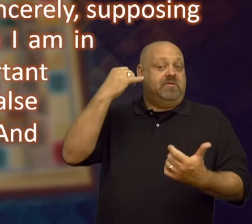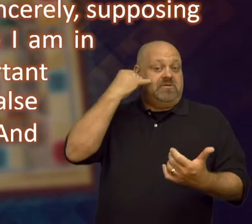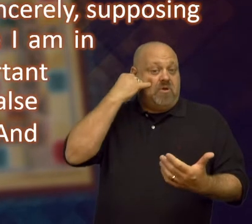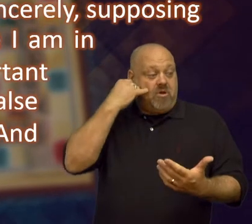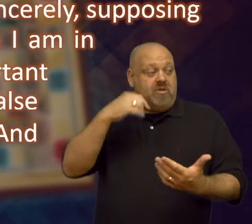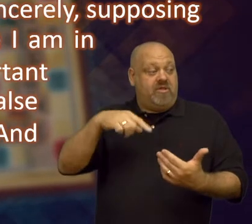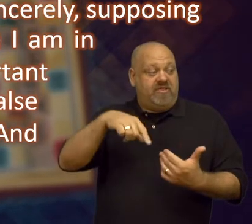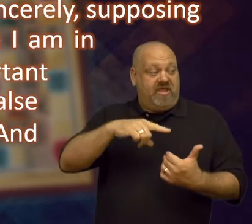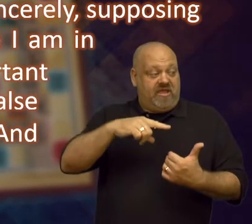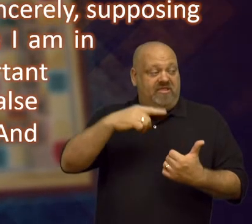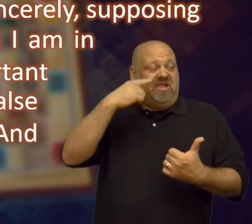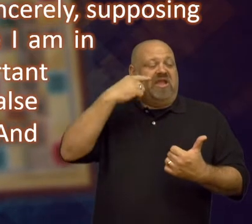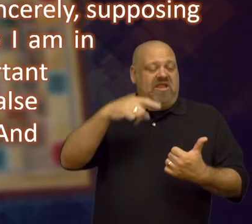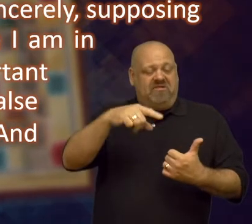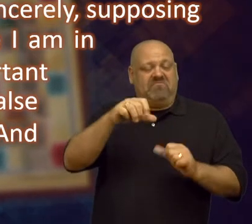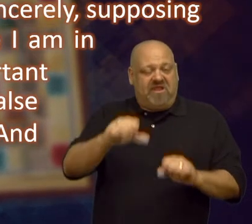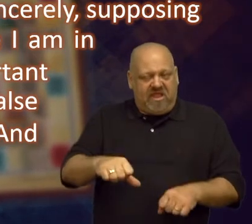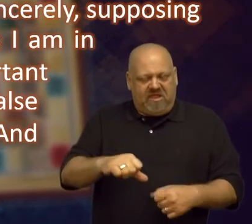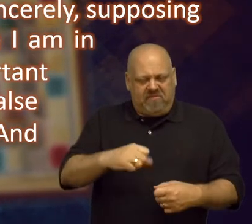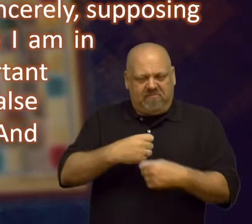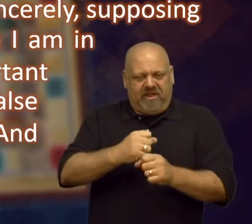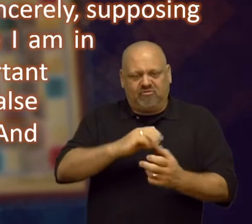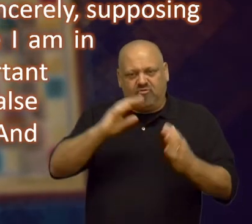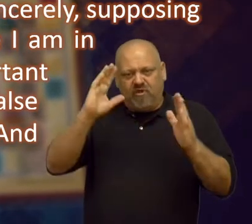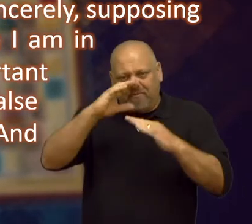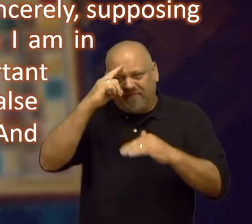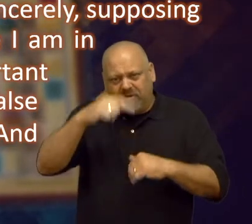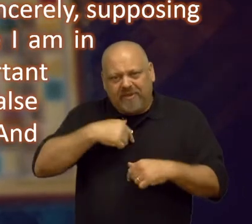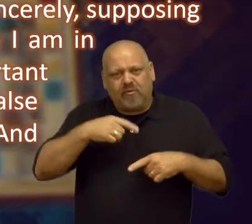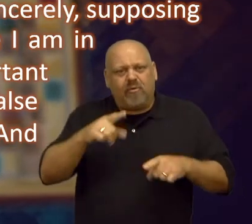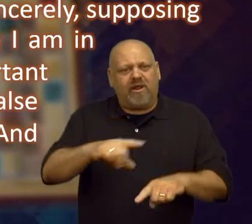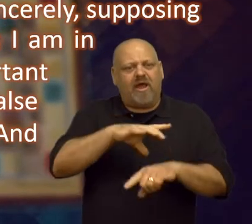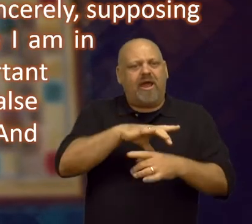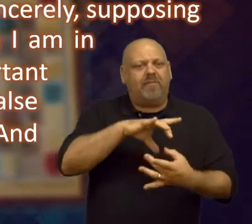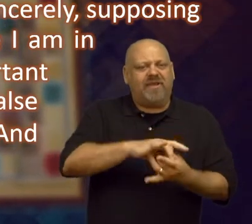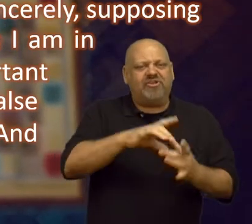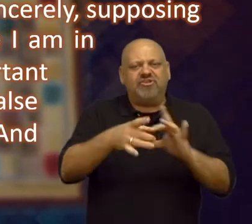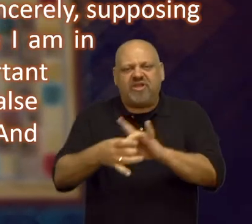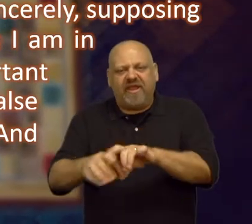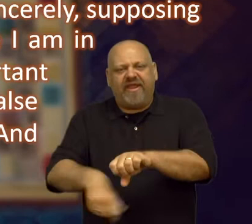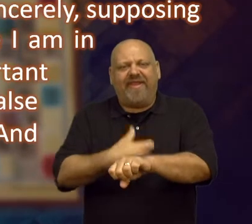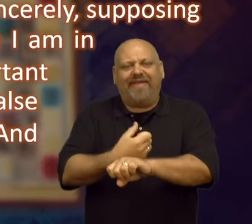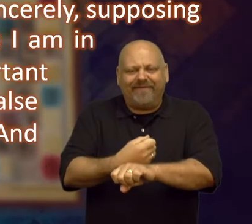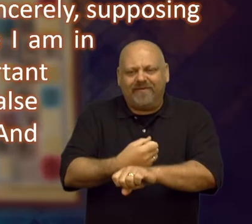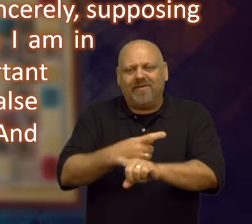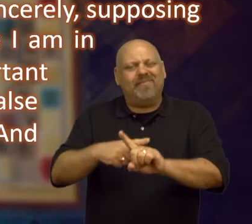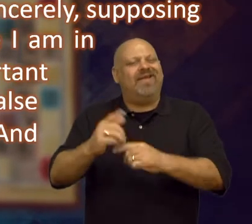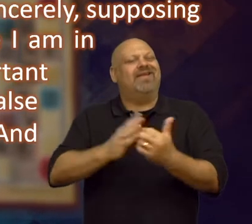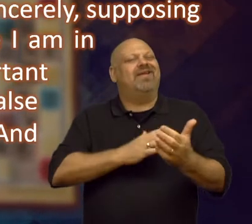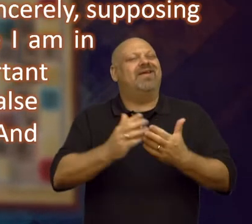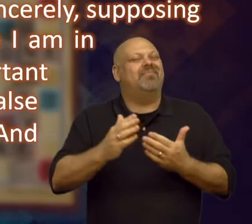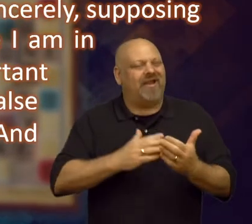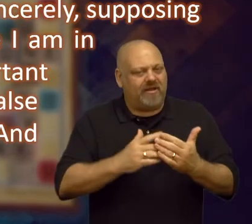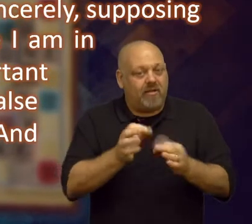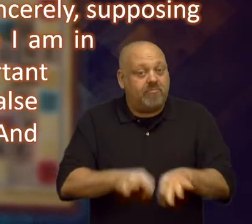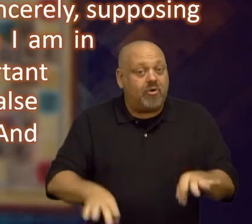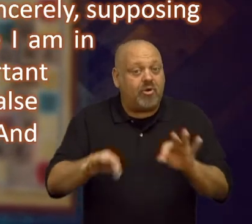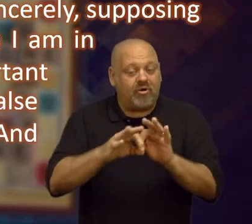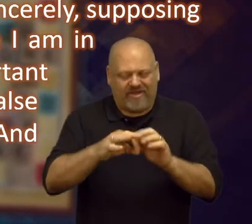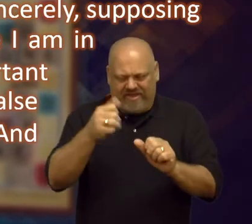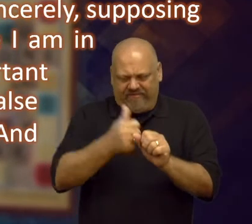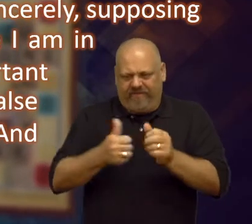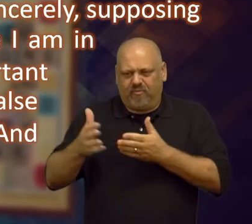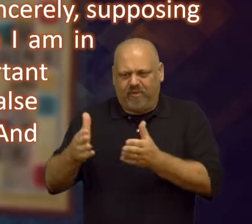stir up trouble for me while I'm in chains. But what does it matter? The important thing is that every